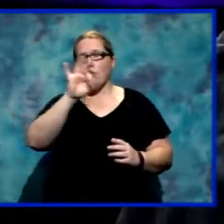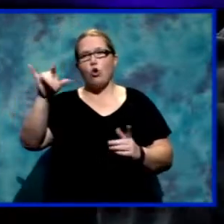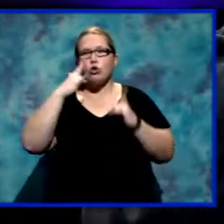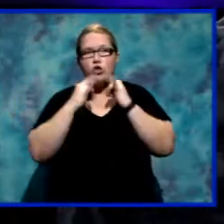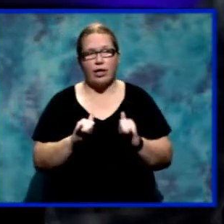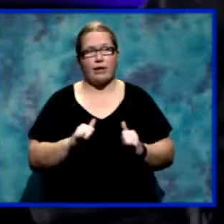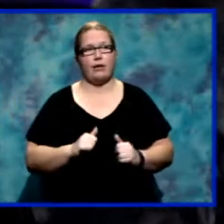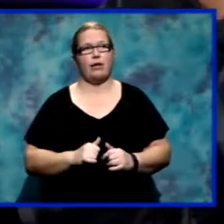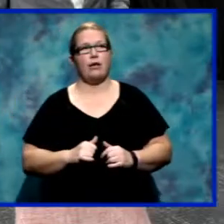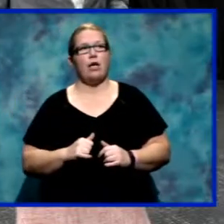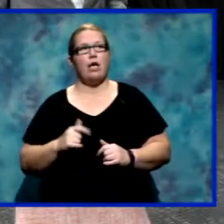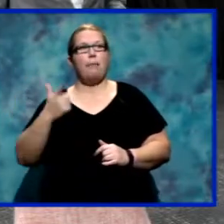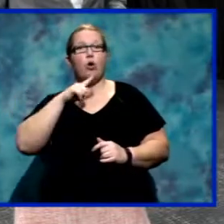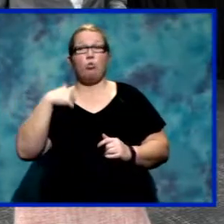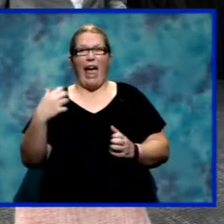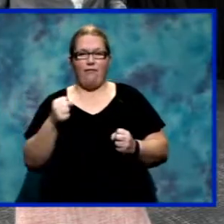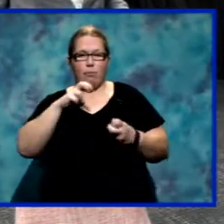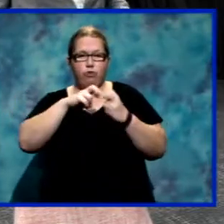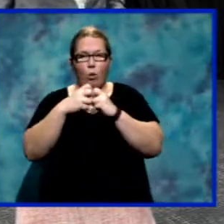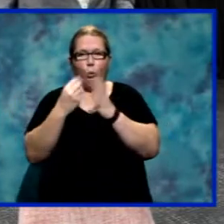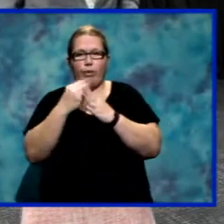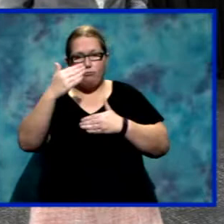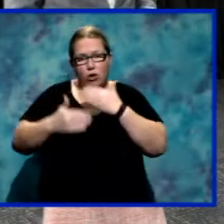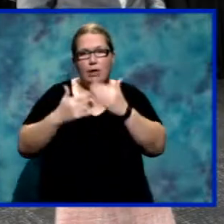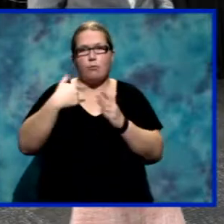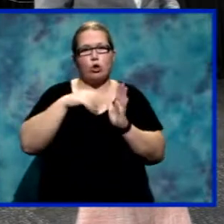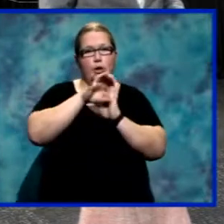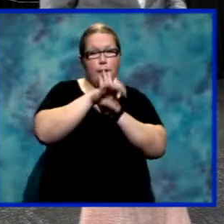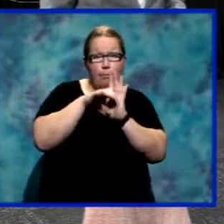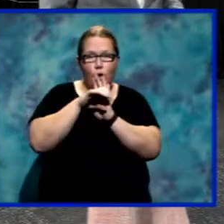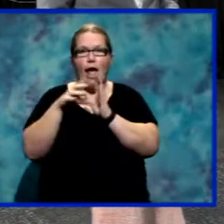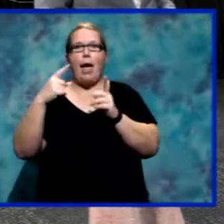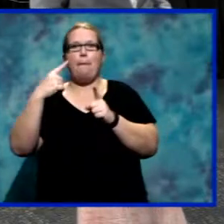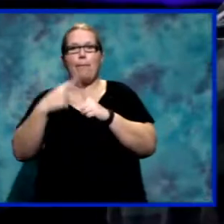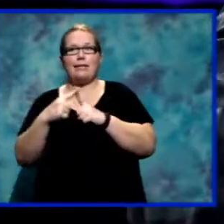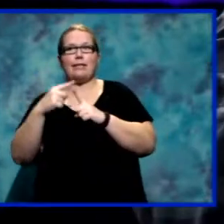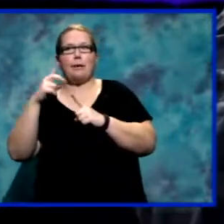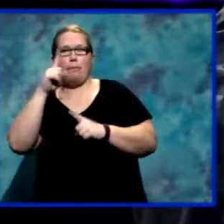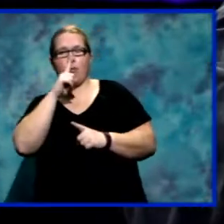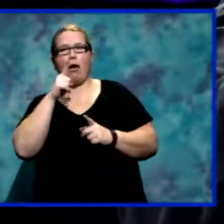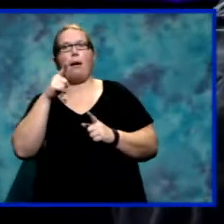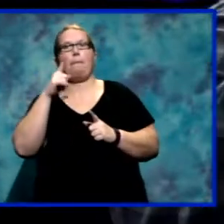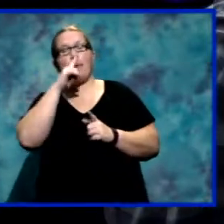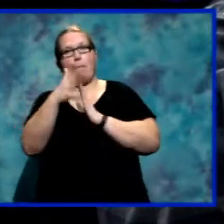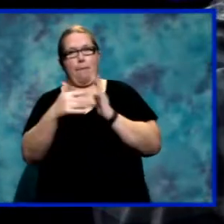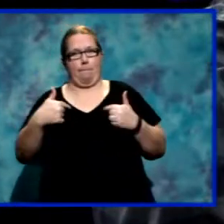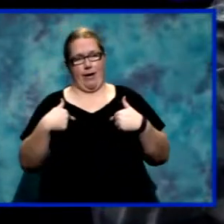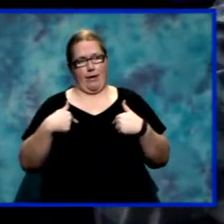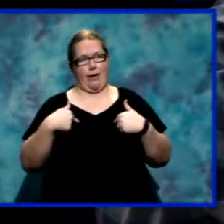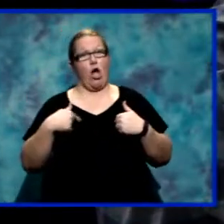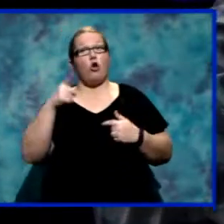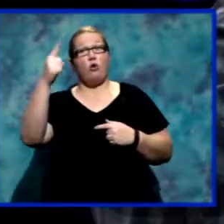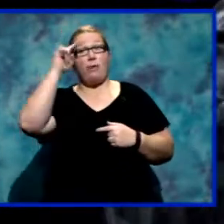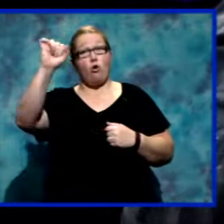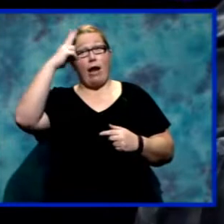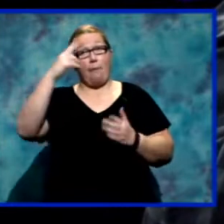We have had some trouble in this process with computers and people being Lloyd. You might think your name is on